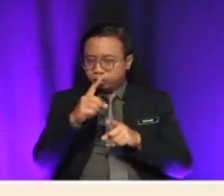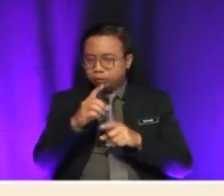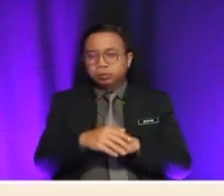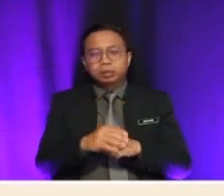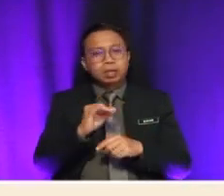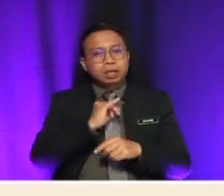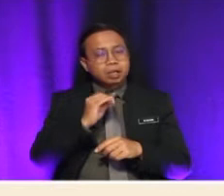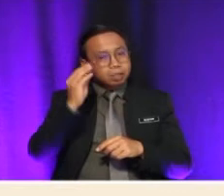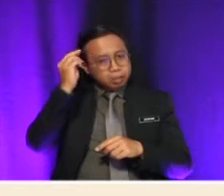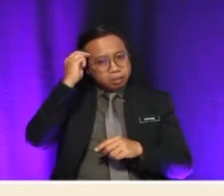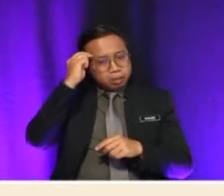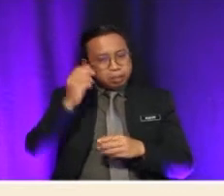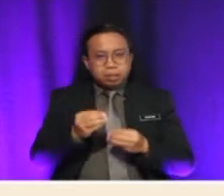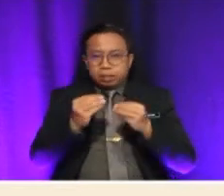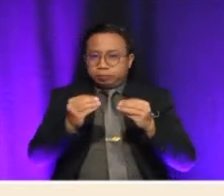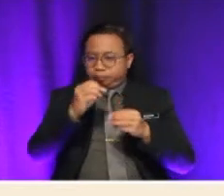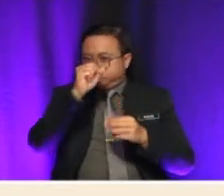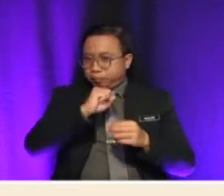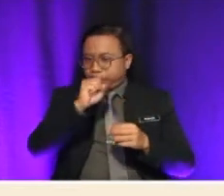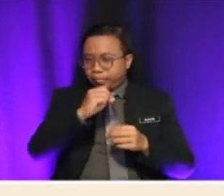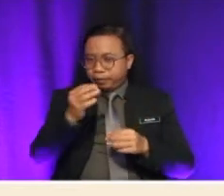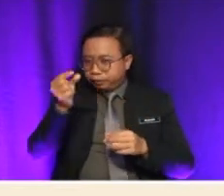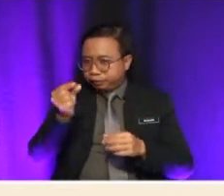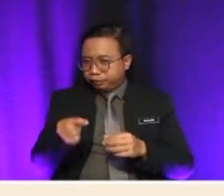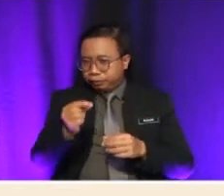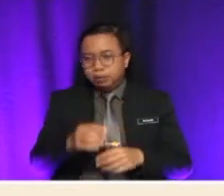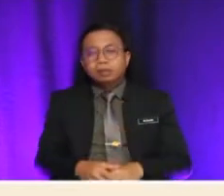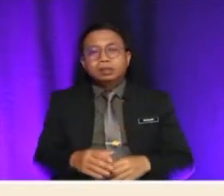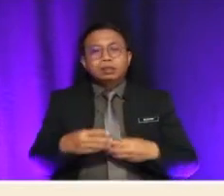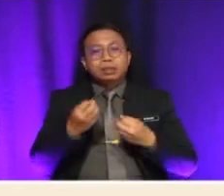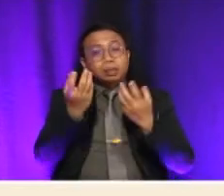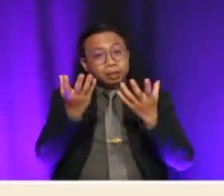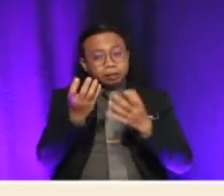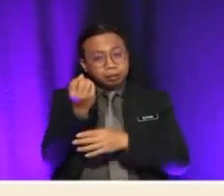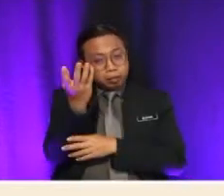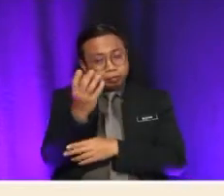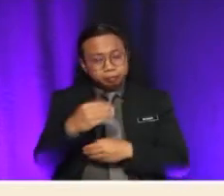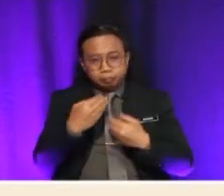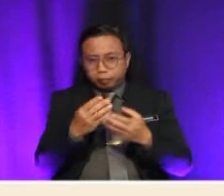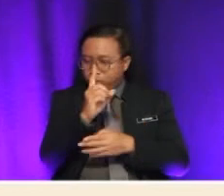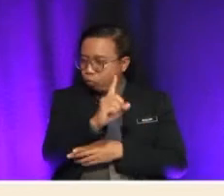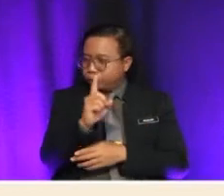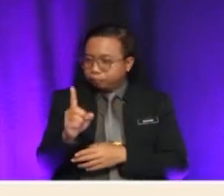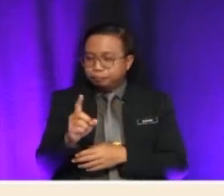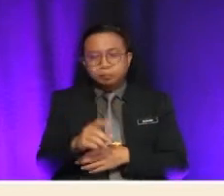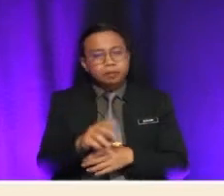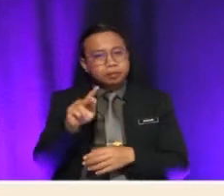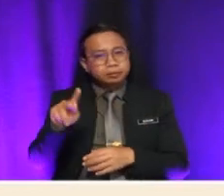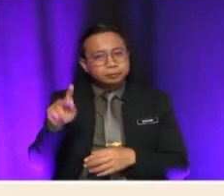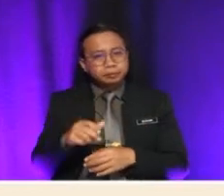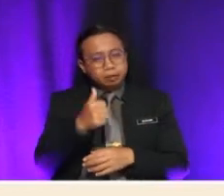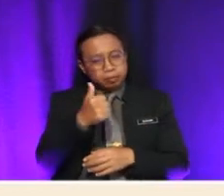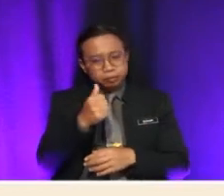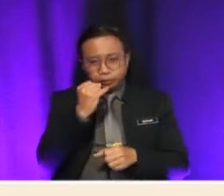Perhaps. think we should give them the ice cream stick for responding. Yeah, Okay, how many sticks should we give them? 1 each. 1 each. All right. Good